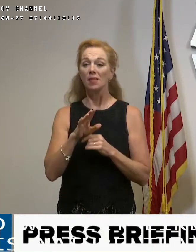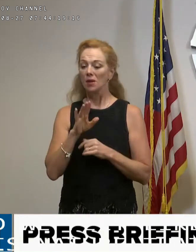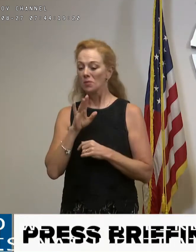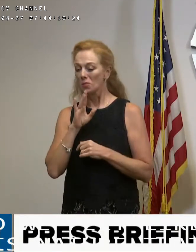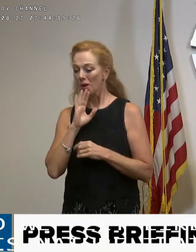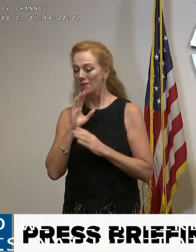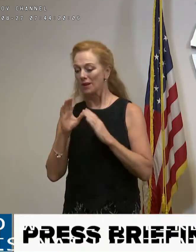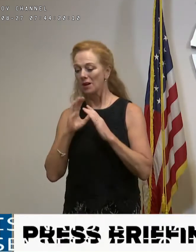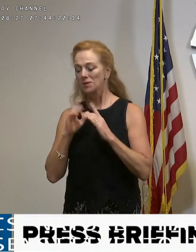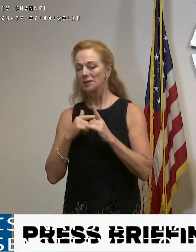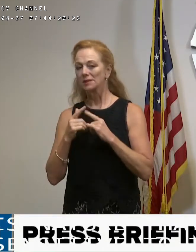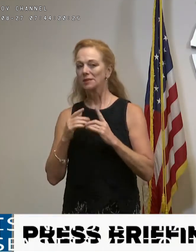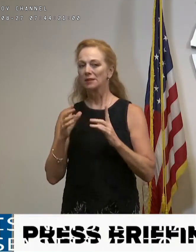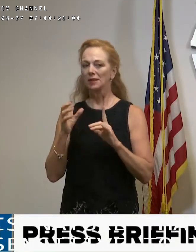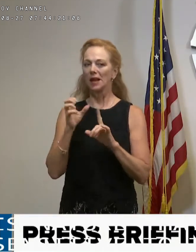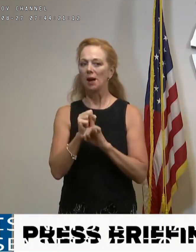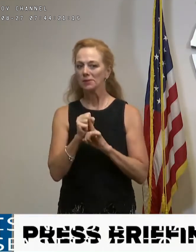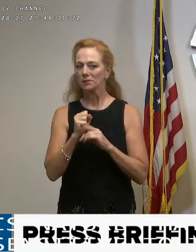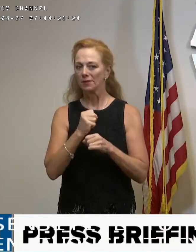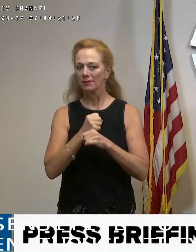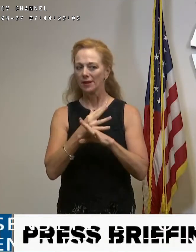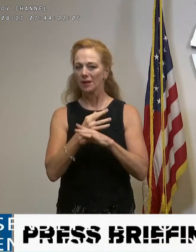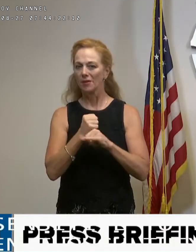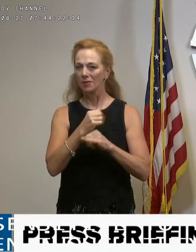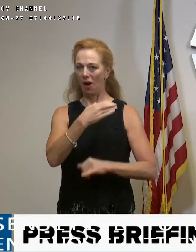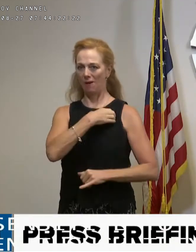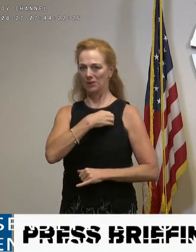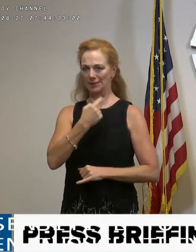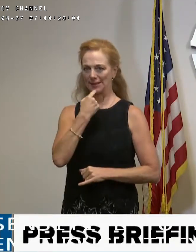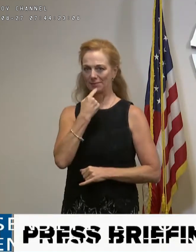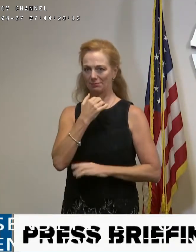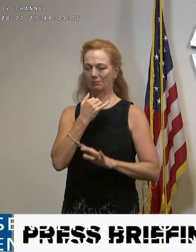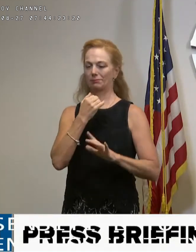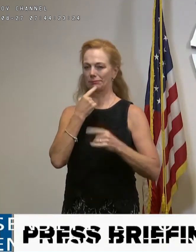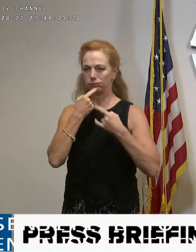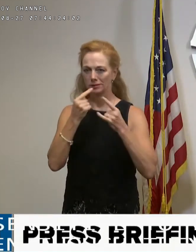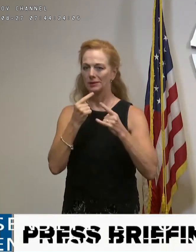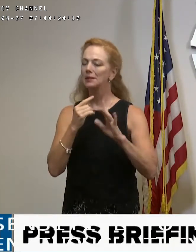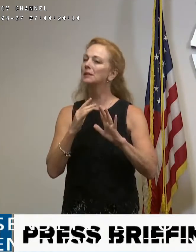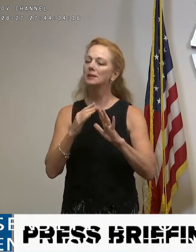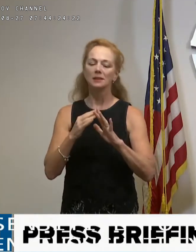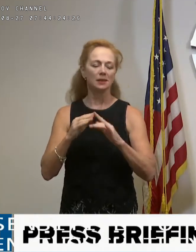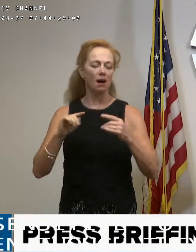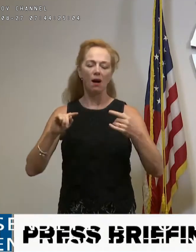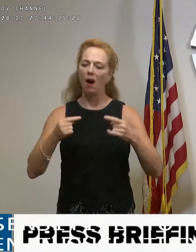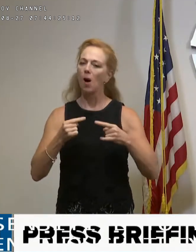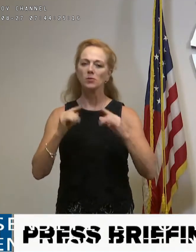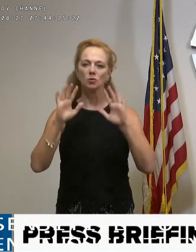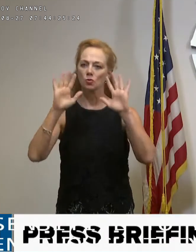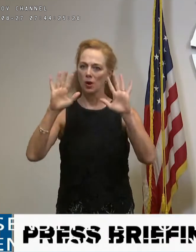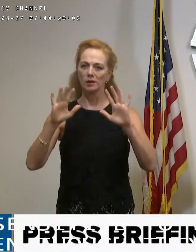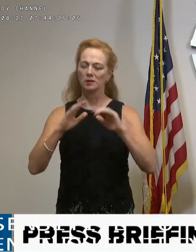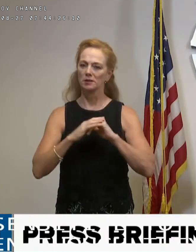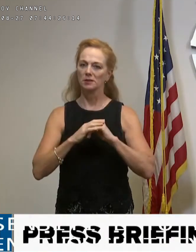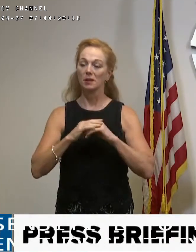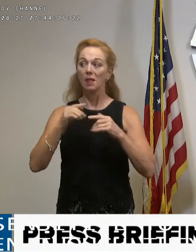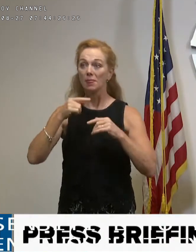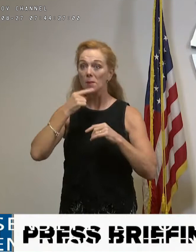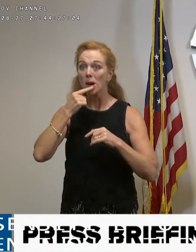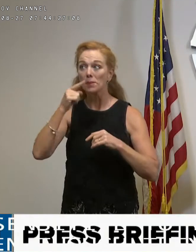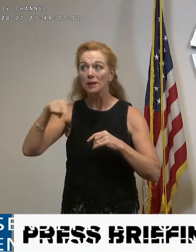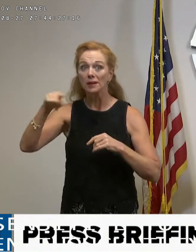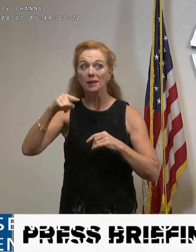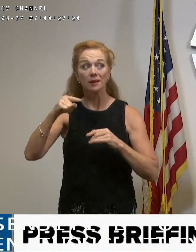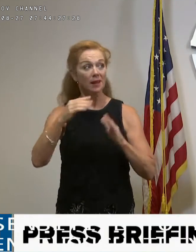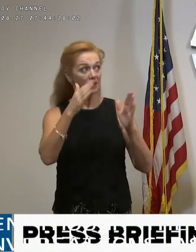were private conversations as they were captured on video, the degree of harm, I think, is great because the